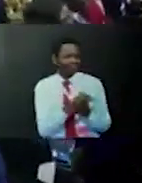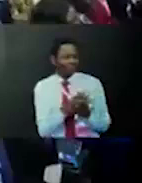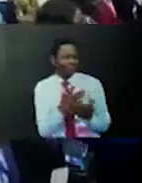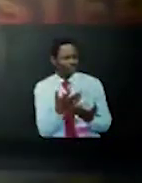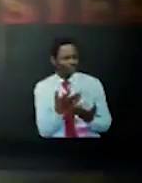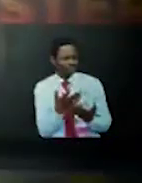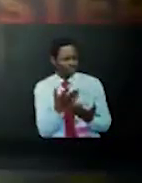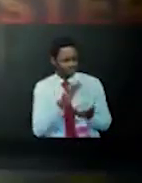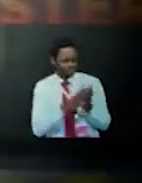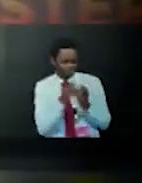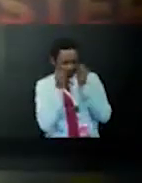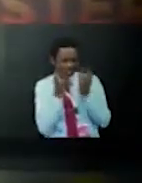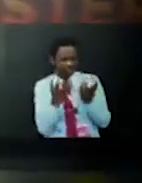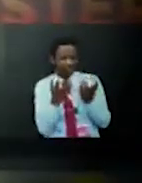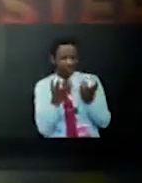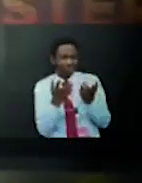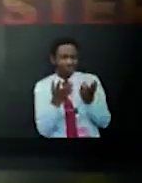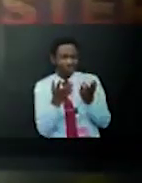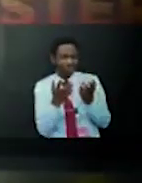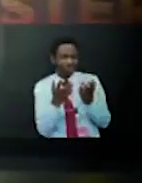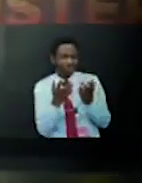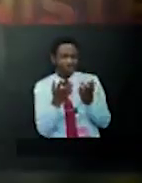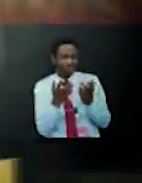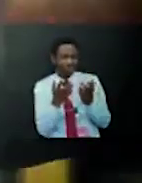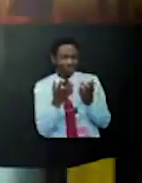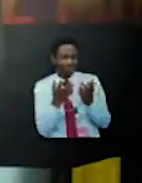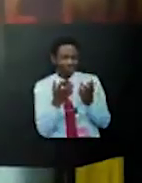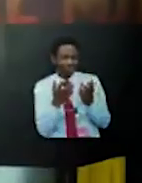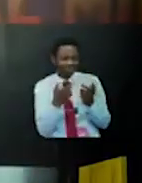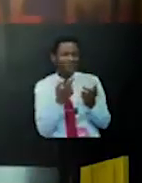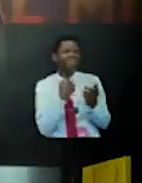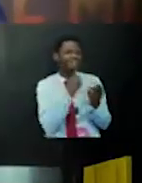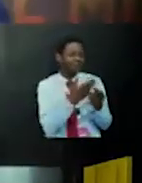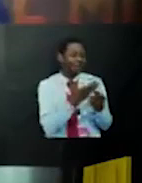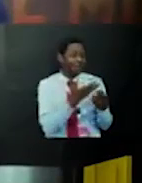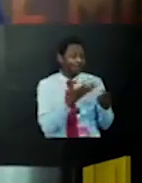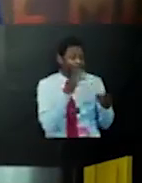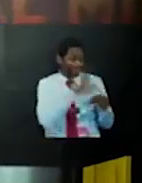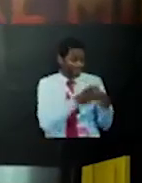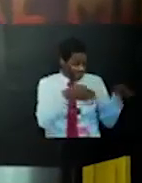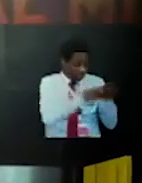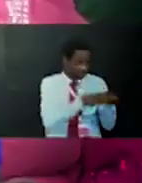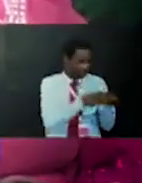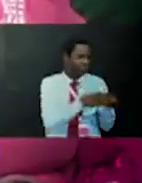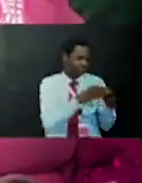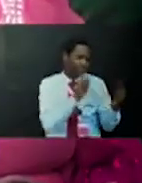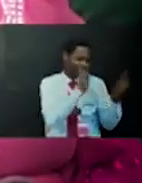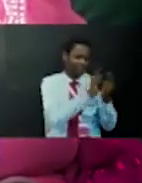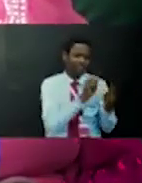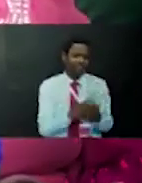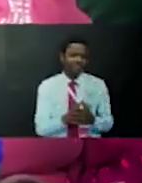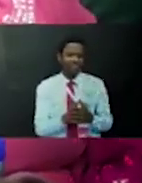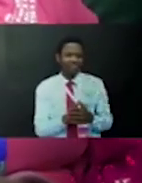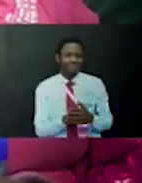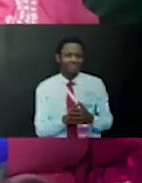I was dumbfounded. All that I said is that when you close, you see me. But before she would say that, I said, where